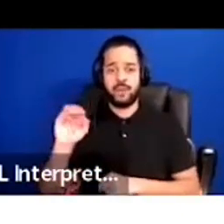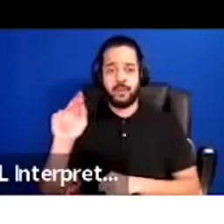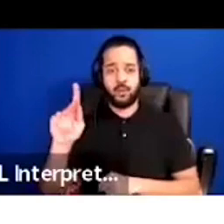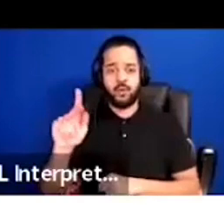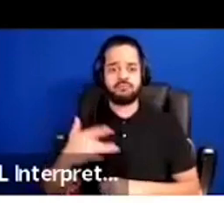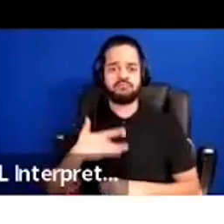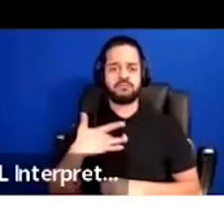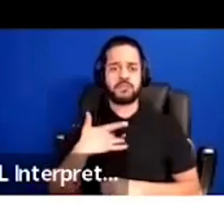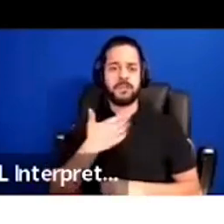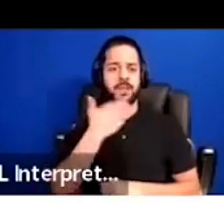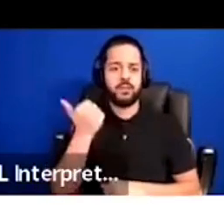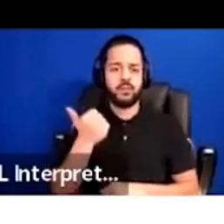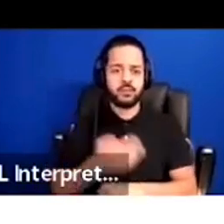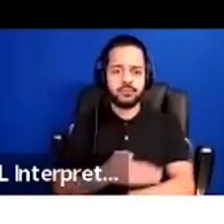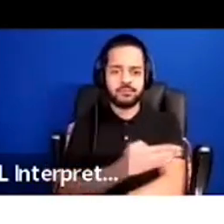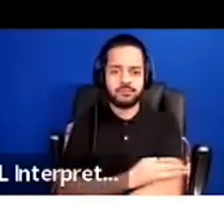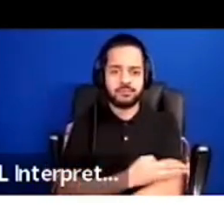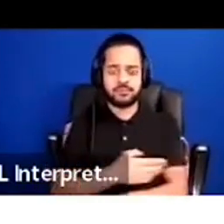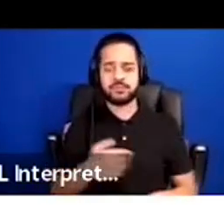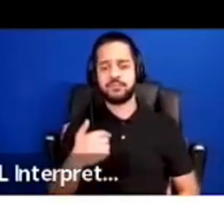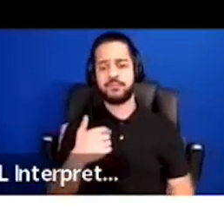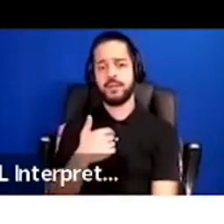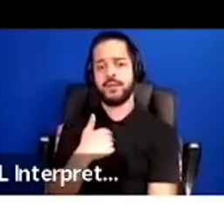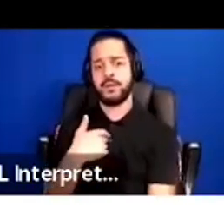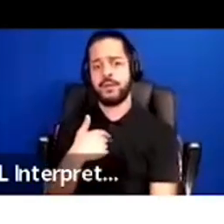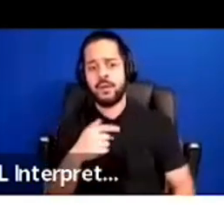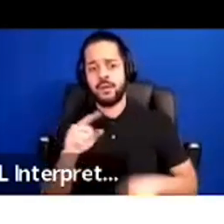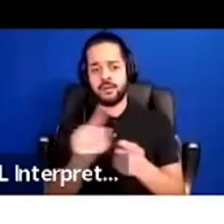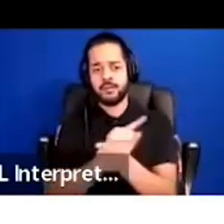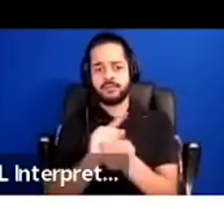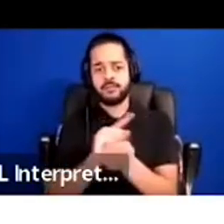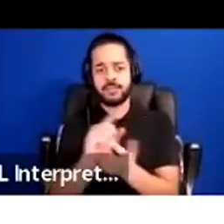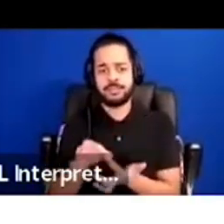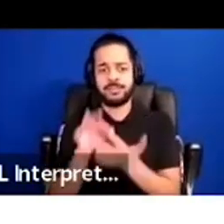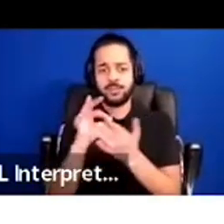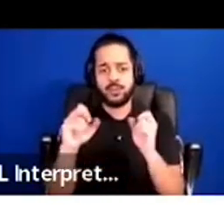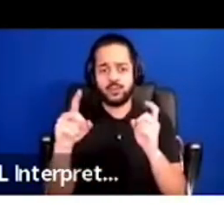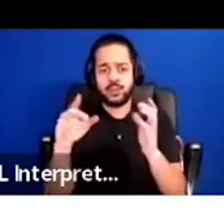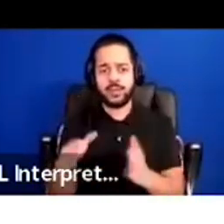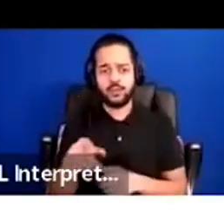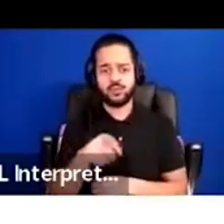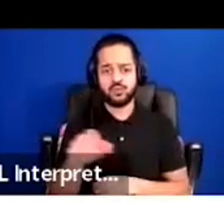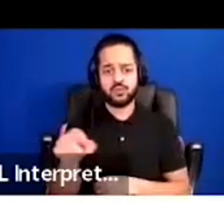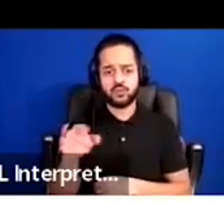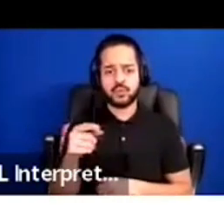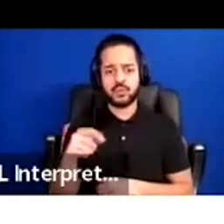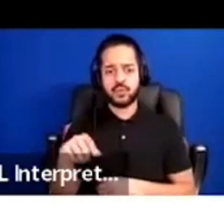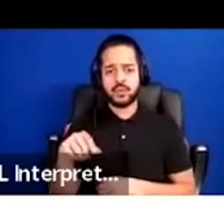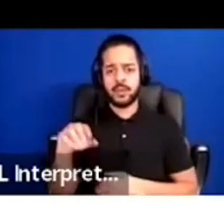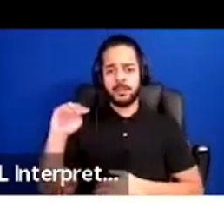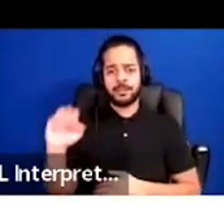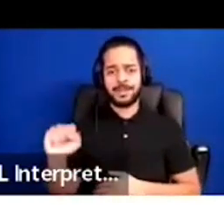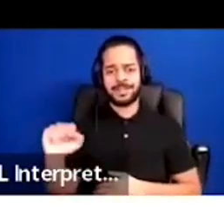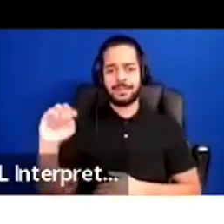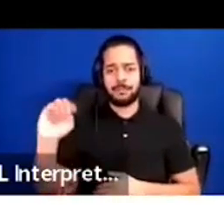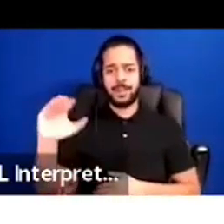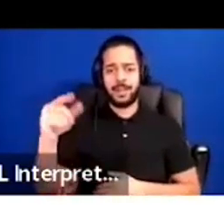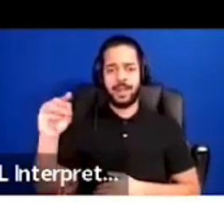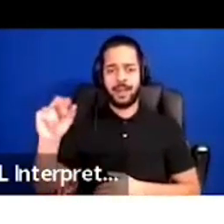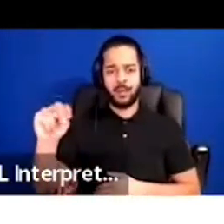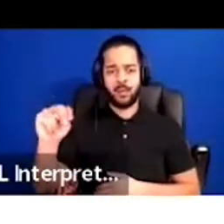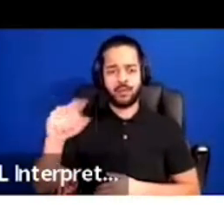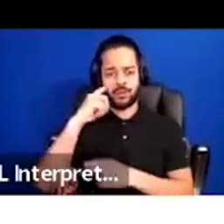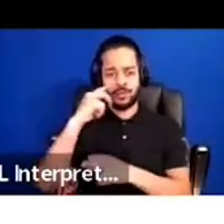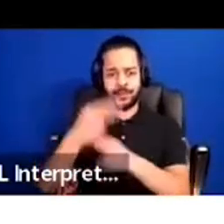to the special educators, Ms. McGowan mentioned micro-credentialing, but having people understand